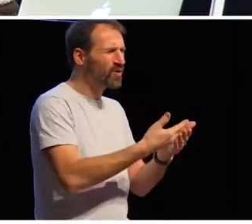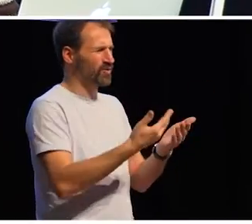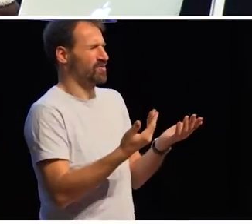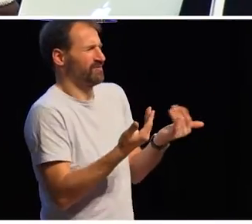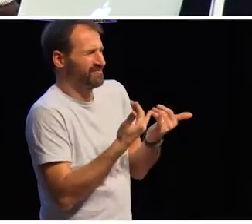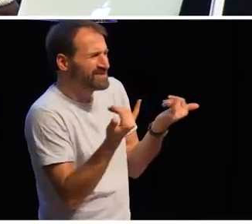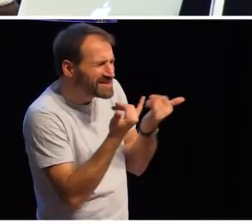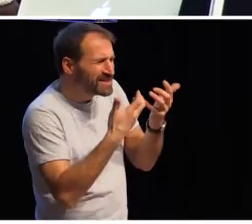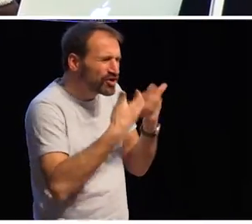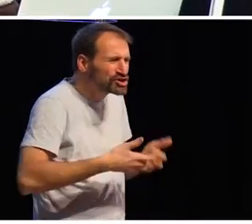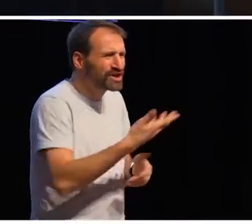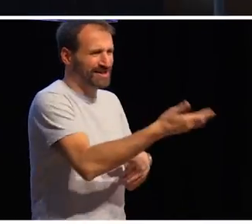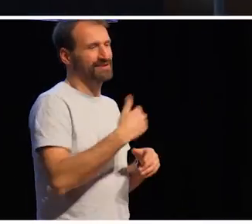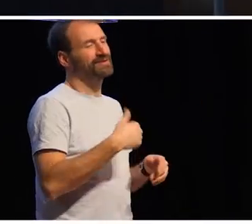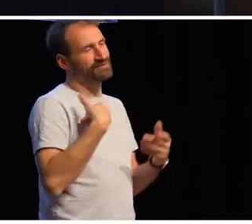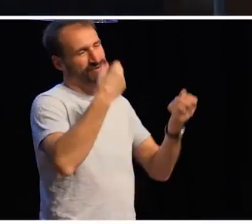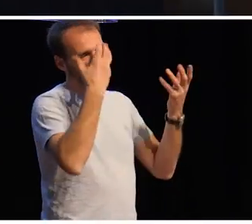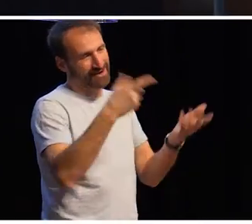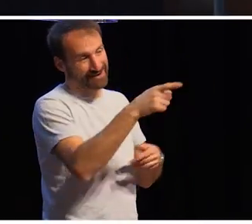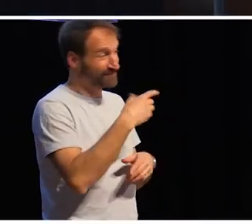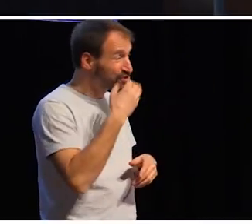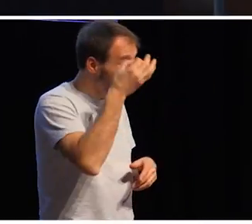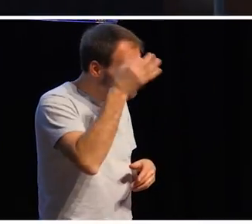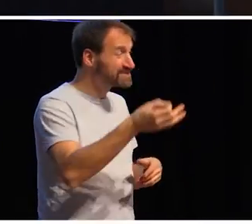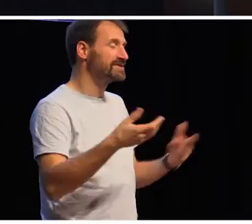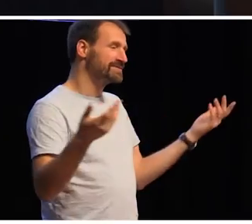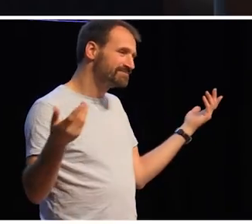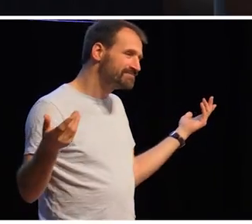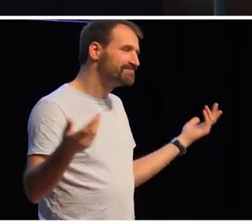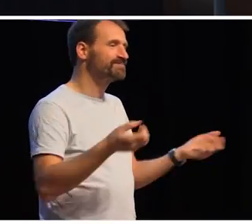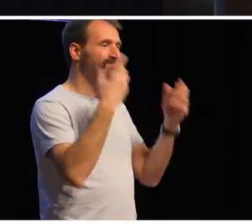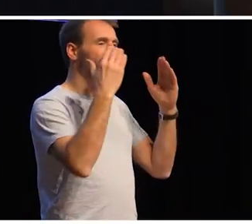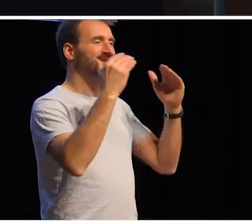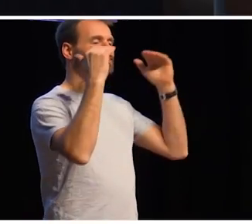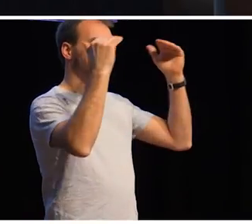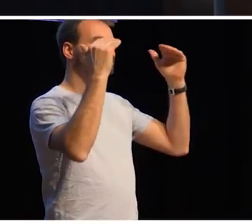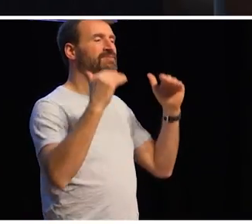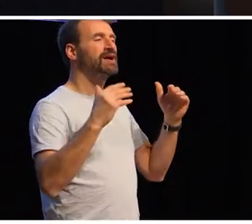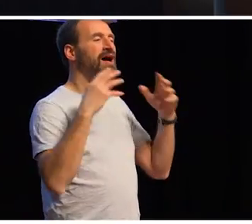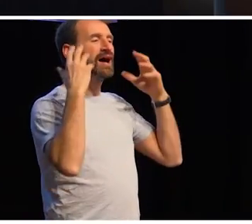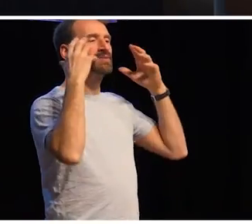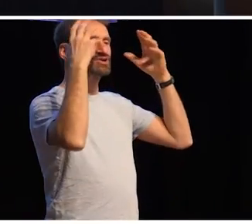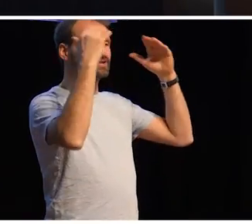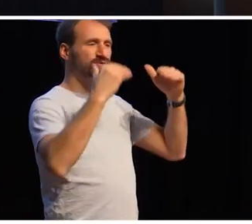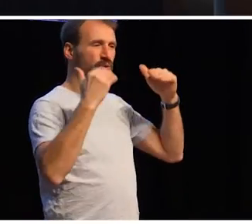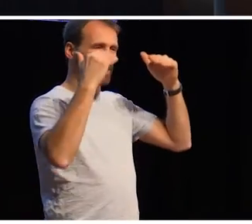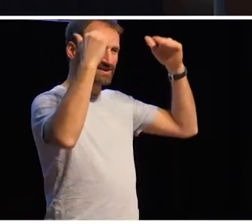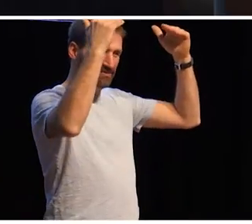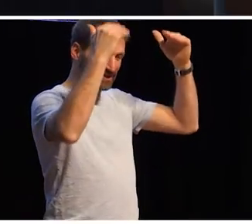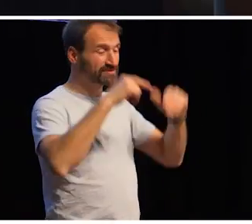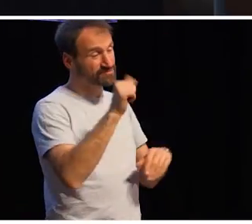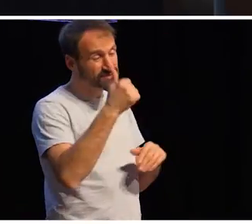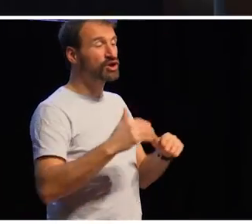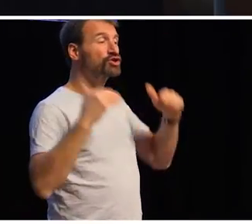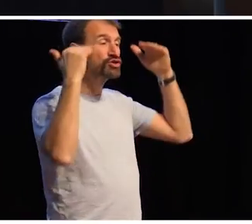just look at the abstraction layers below, starting with the top layer, the app layer, which is running NodePixel, a node